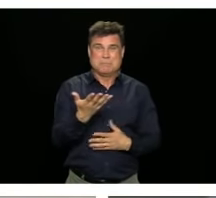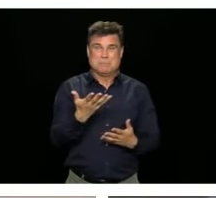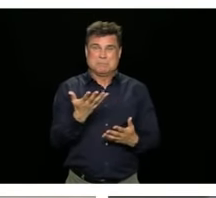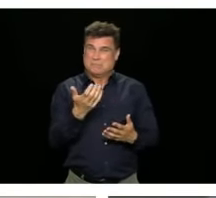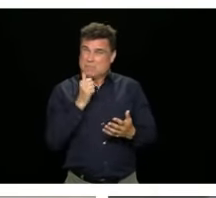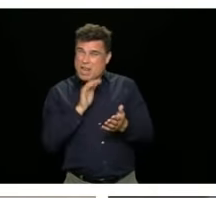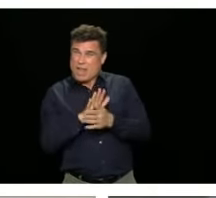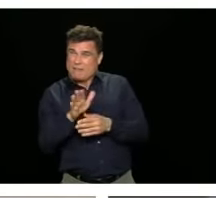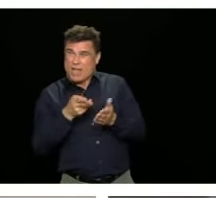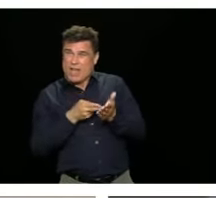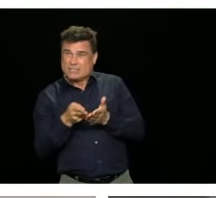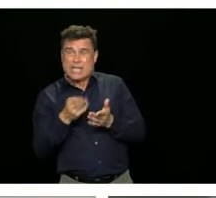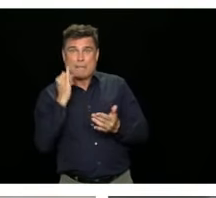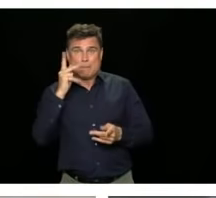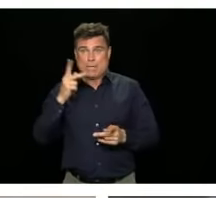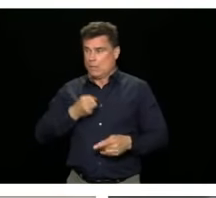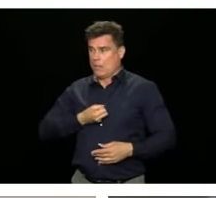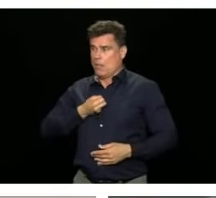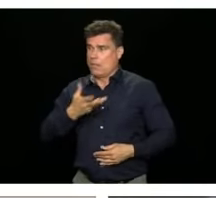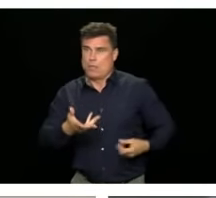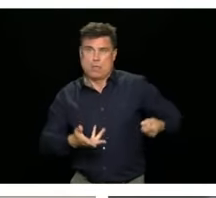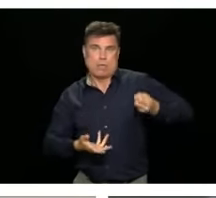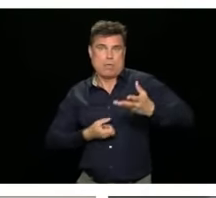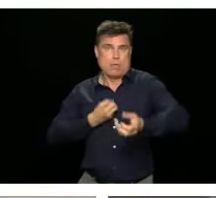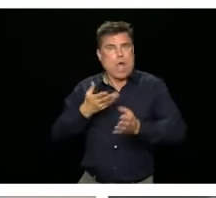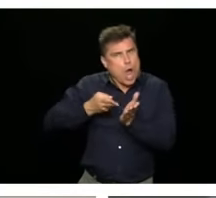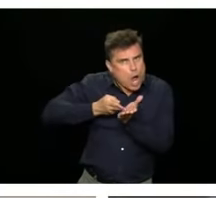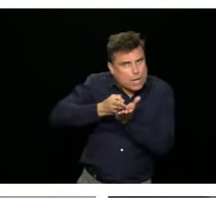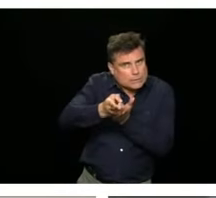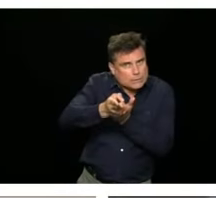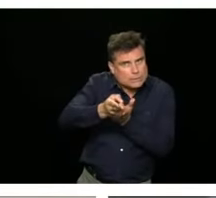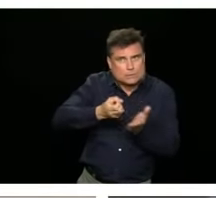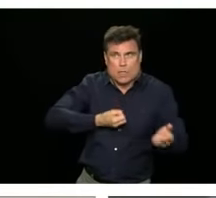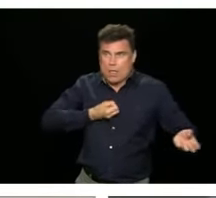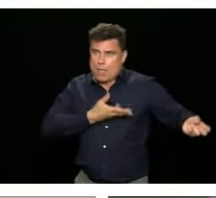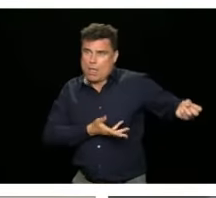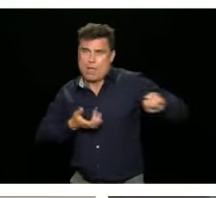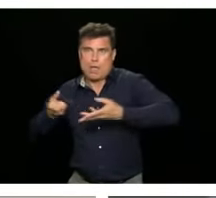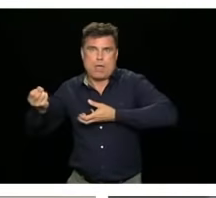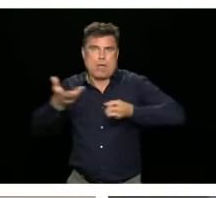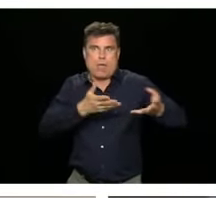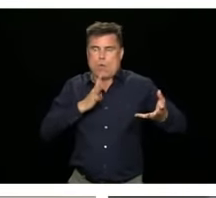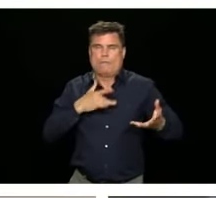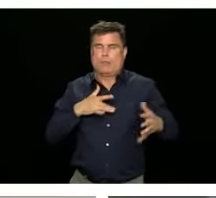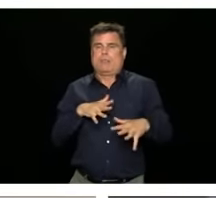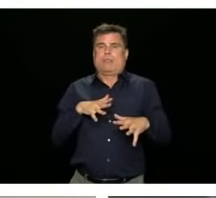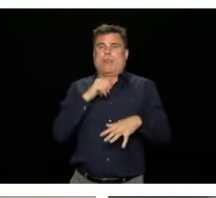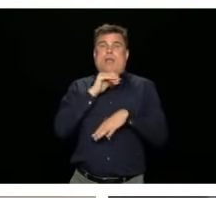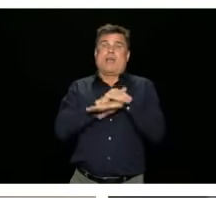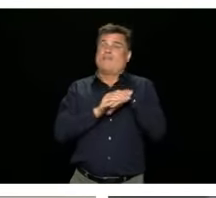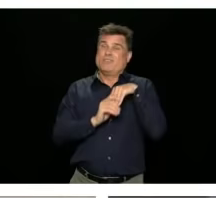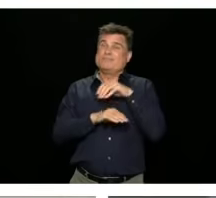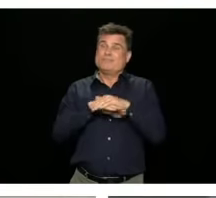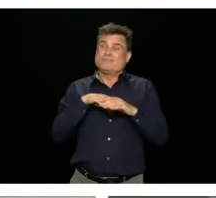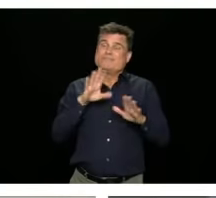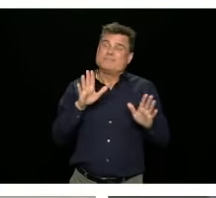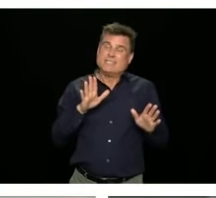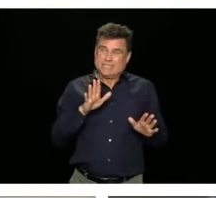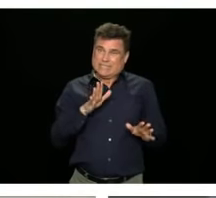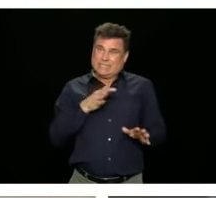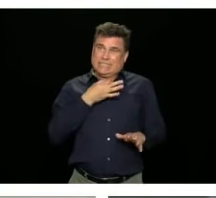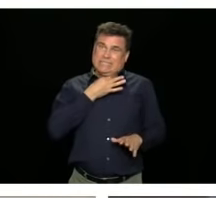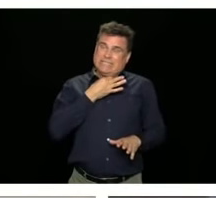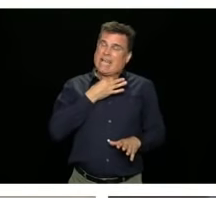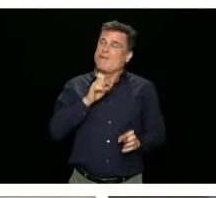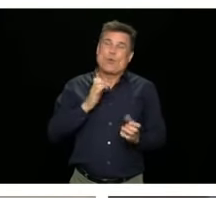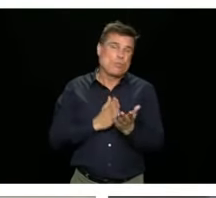people, to have these conversations. People need to take some time and learn and read. I said it early on. I myself